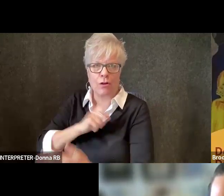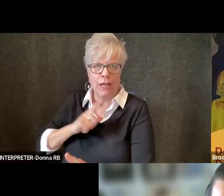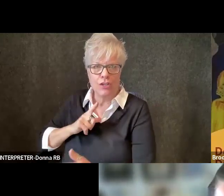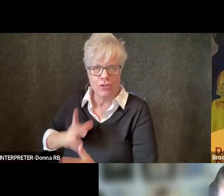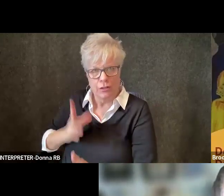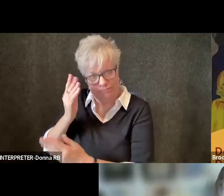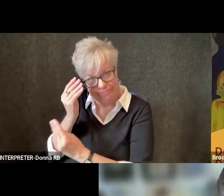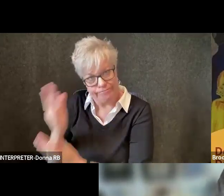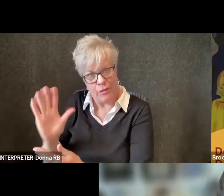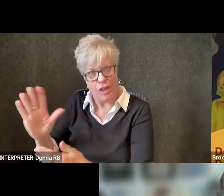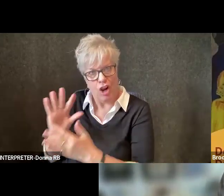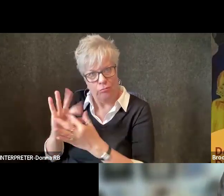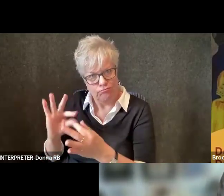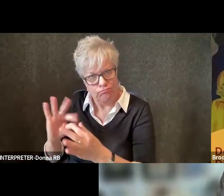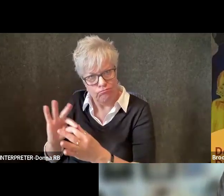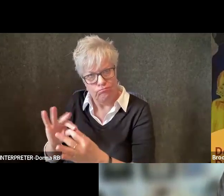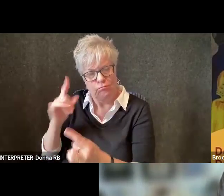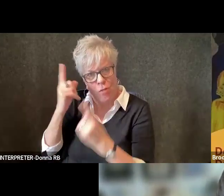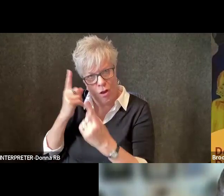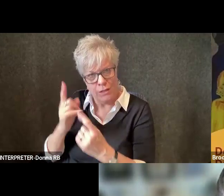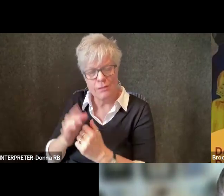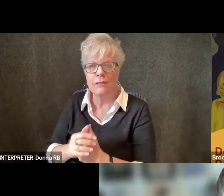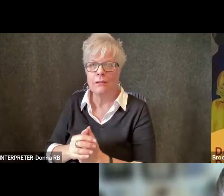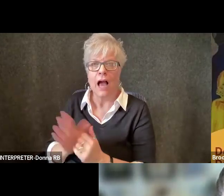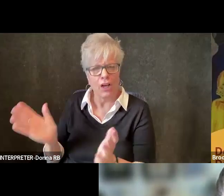I encourage you to do that, because it's educational for